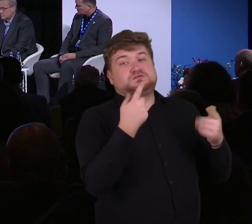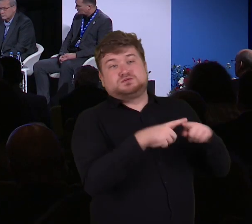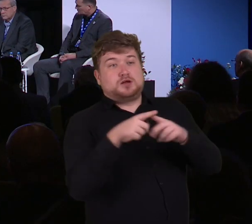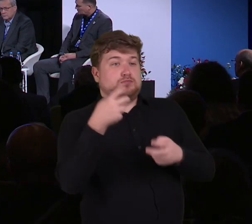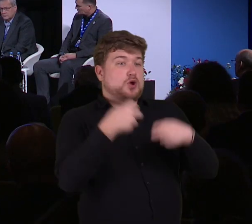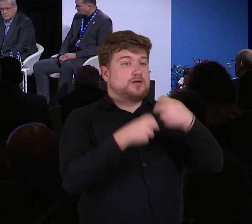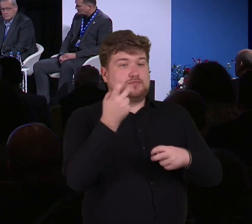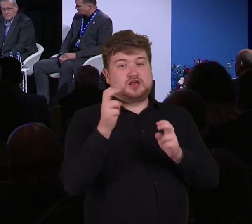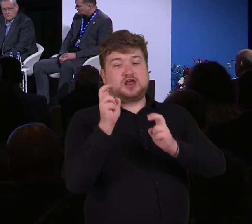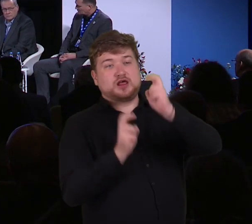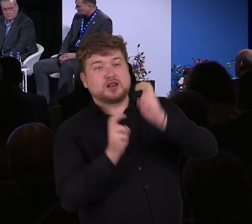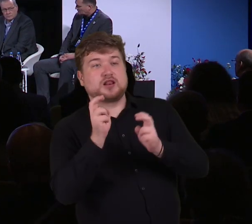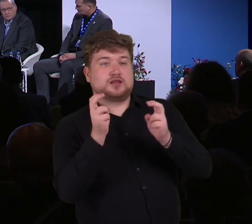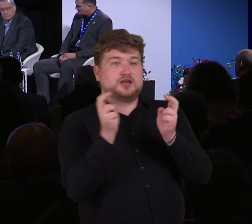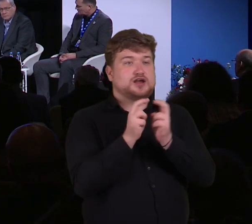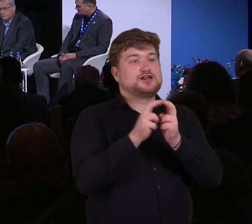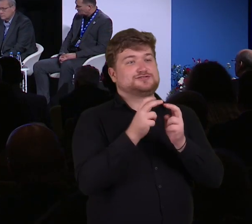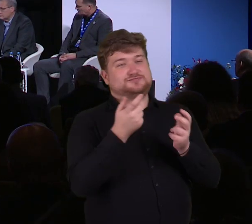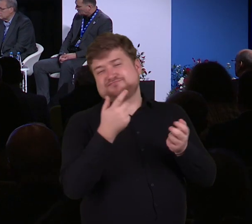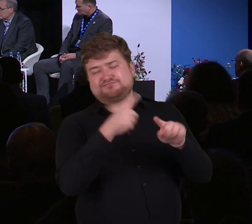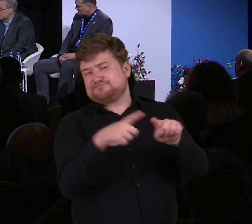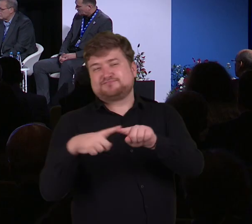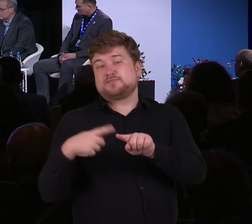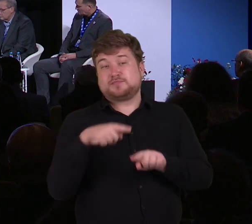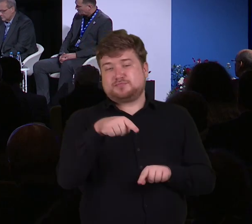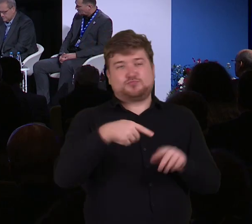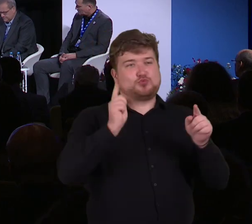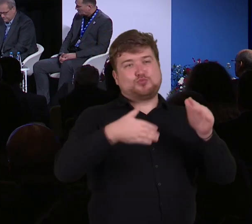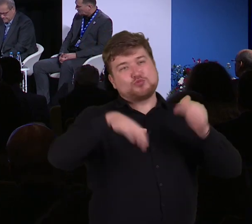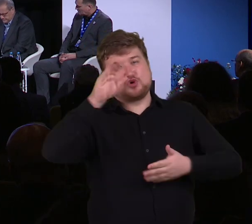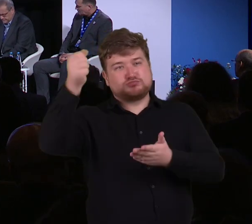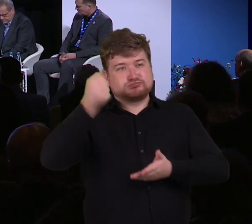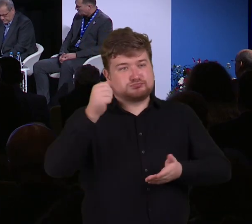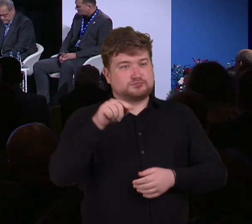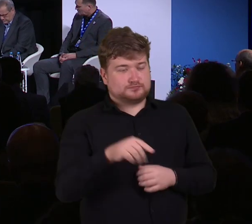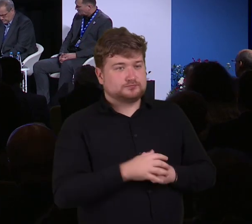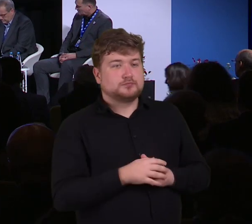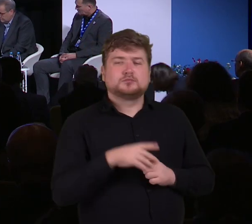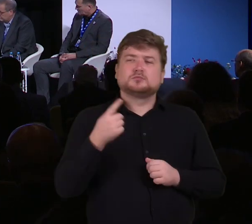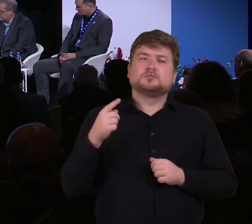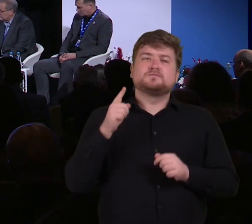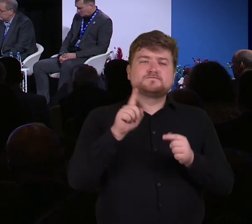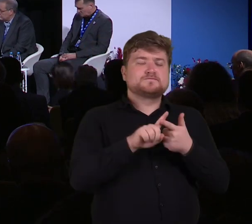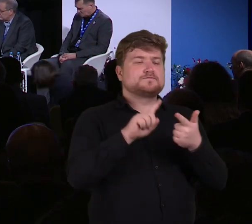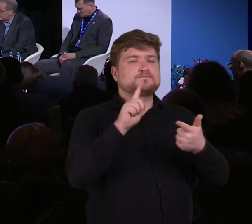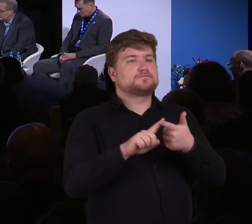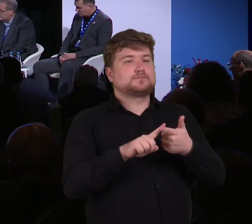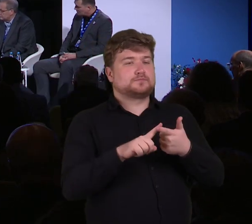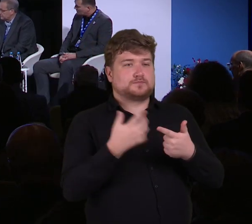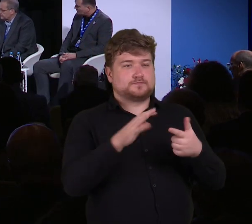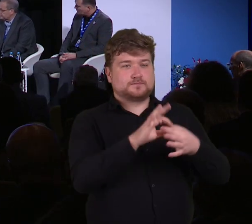stress the administrative capacity, to give more attention